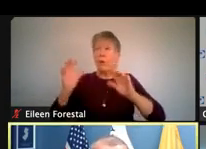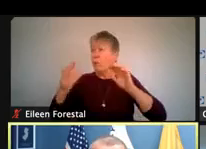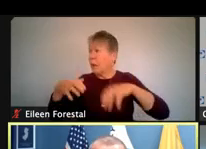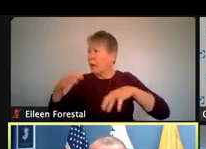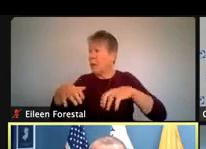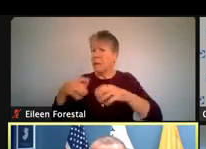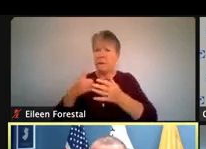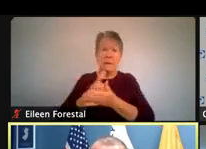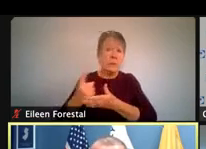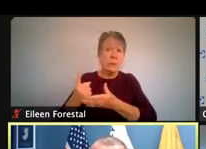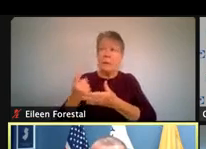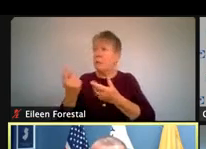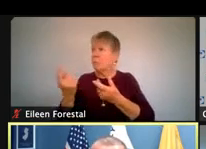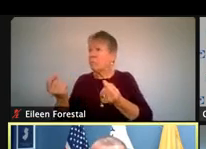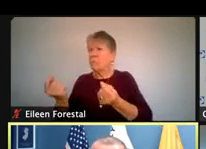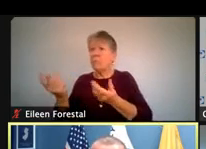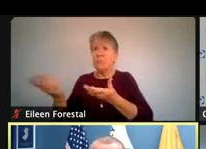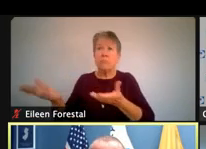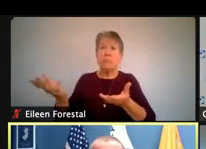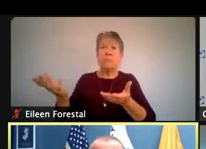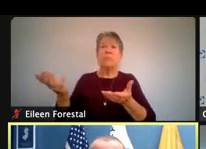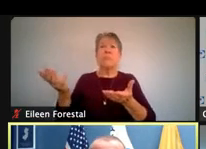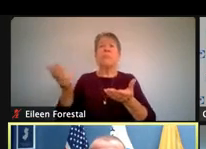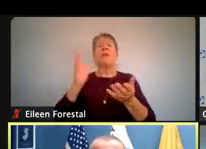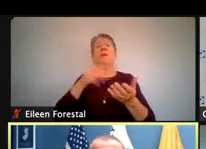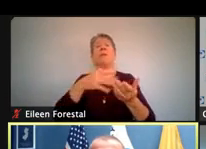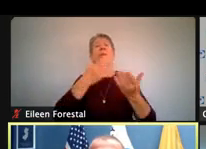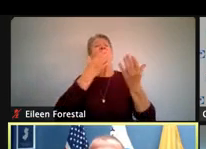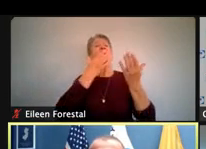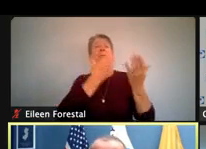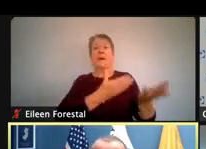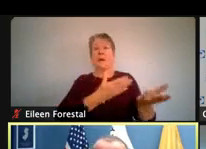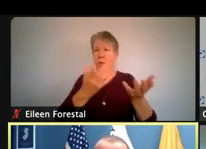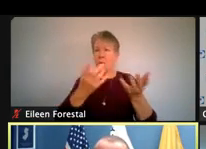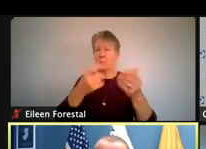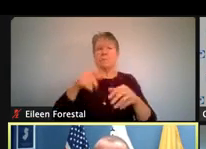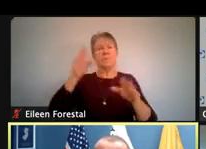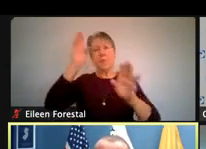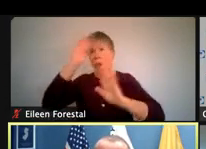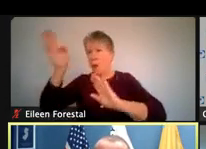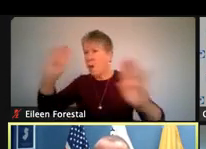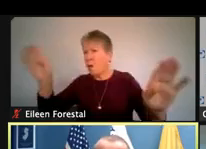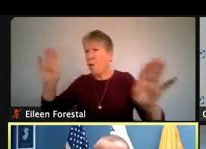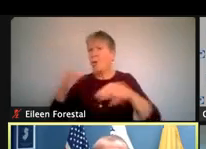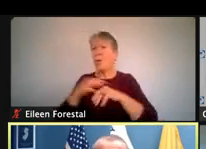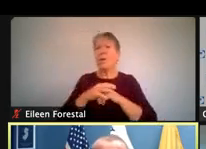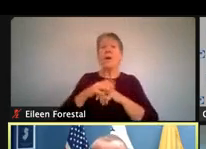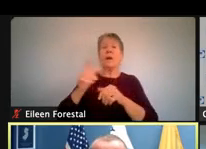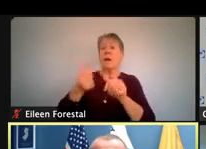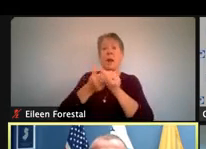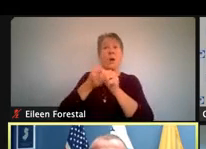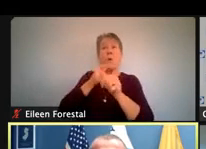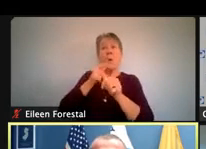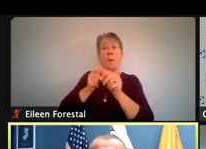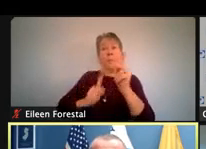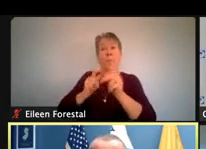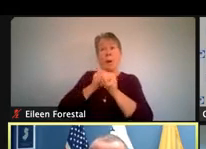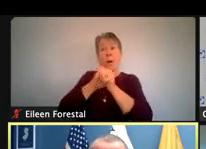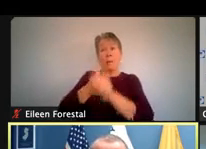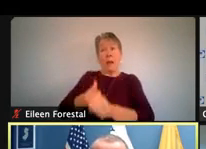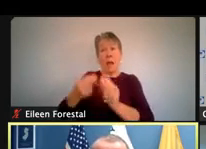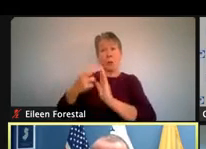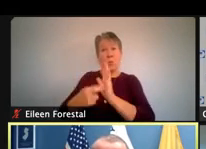Good afternoon, everybody. With regards to compliance, we did have the owner of Bobby Ray's Bar, which is